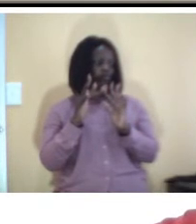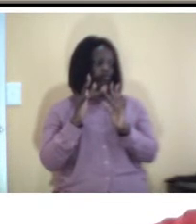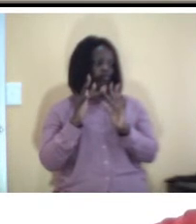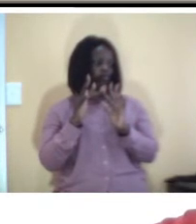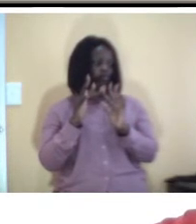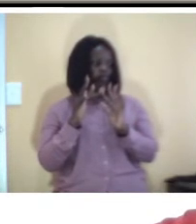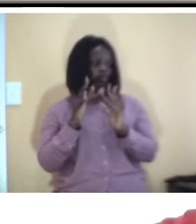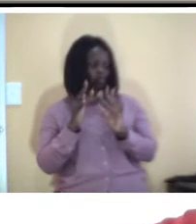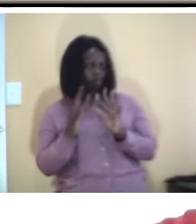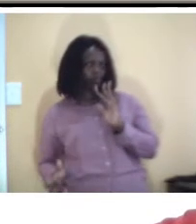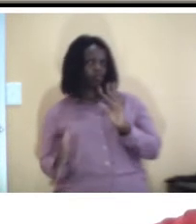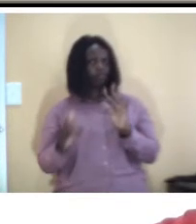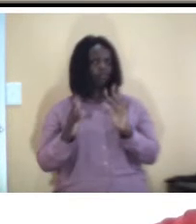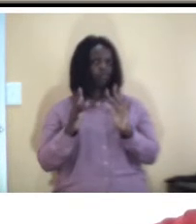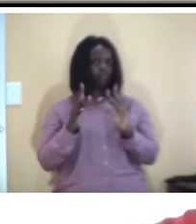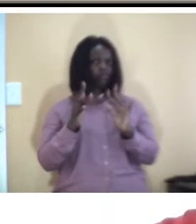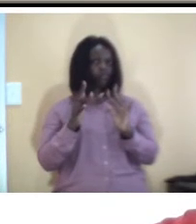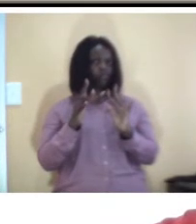barriers for